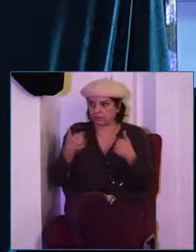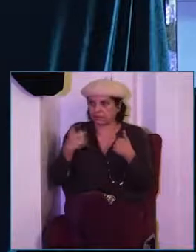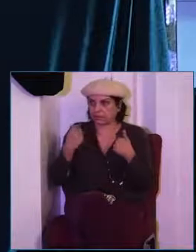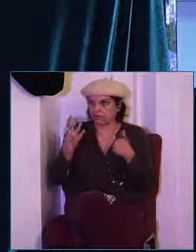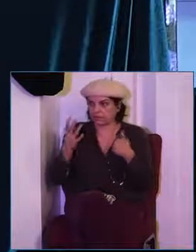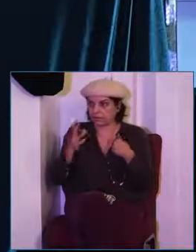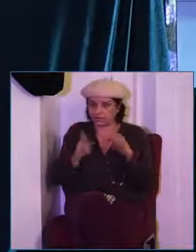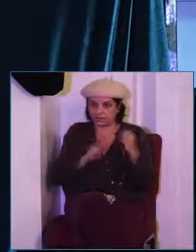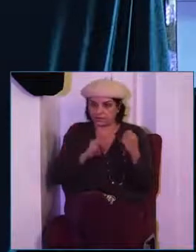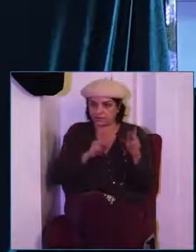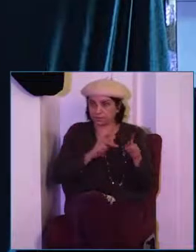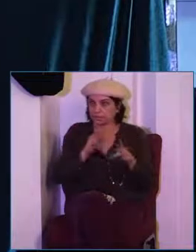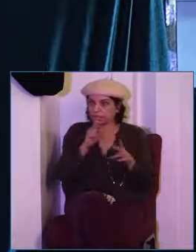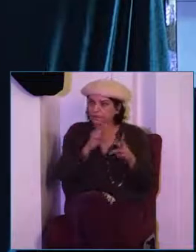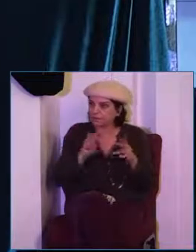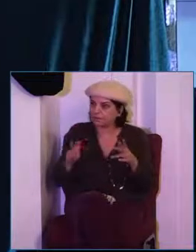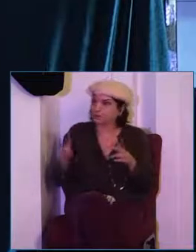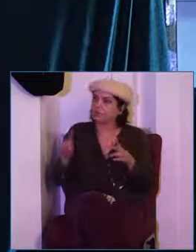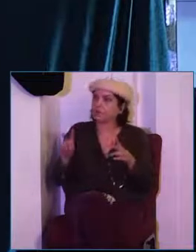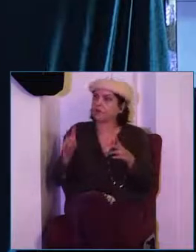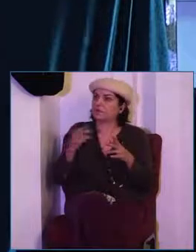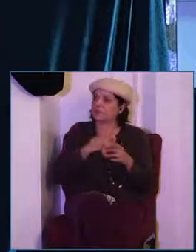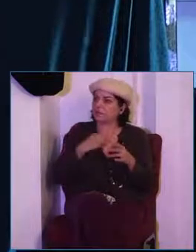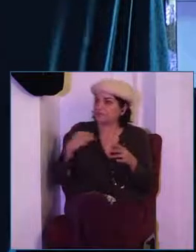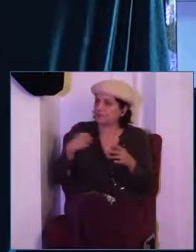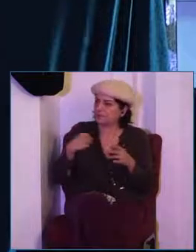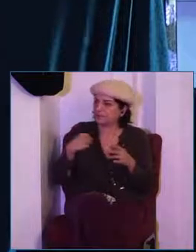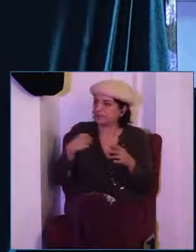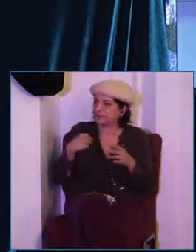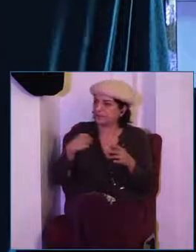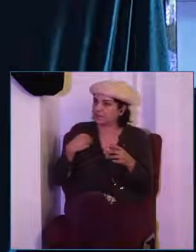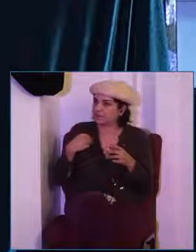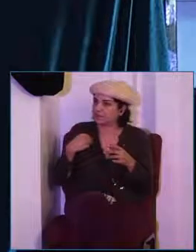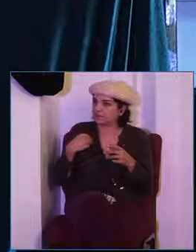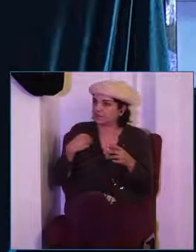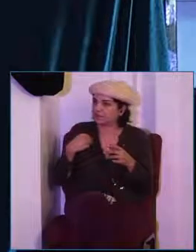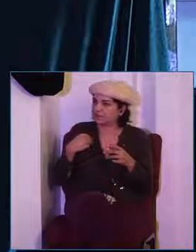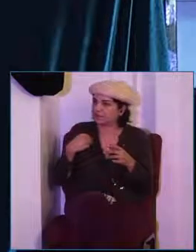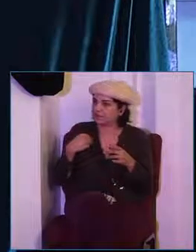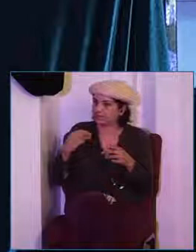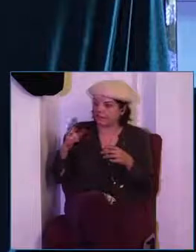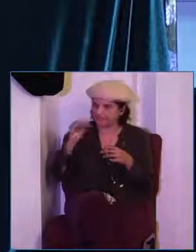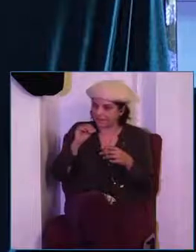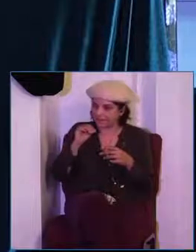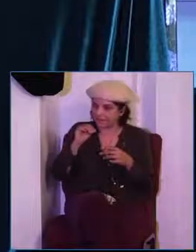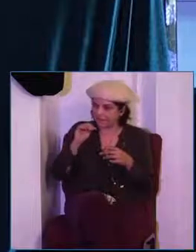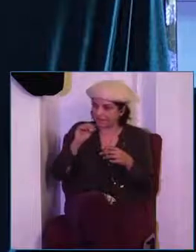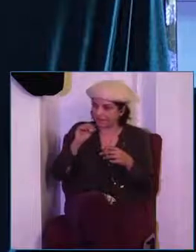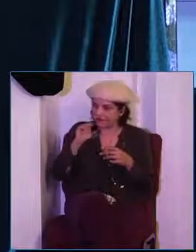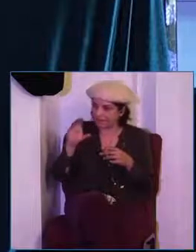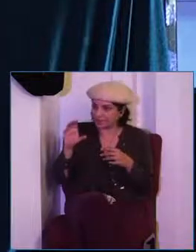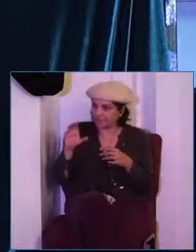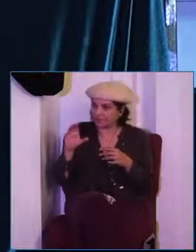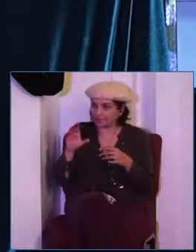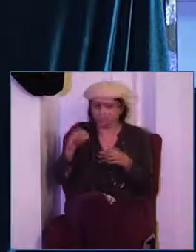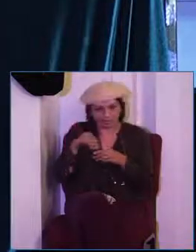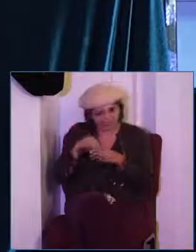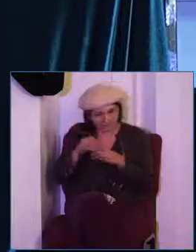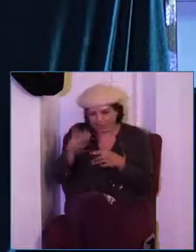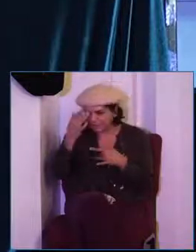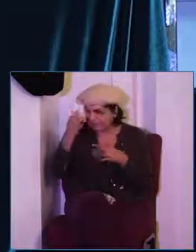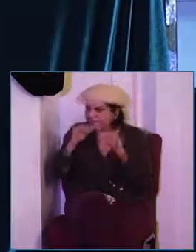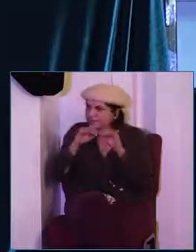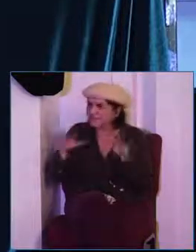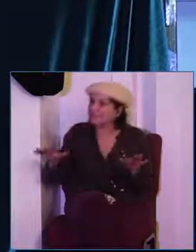transfer their membership in to Founders Metropolitan Community. In the pandemic, people are joining our church.